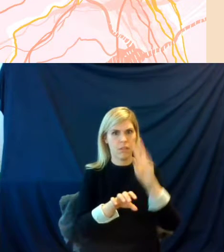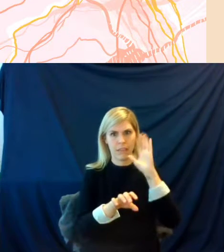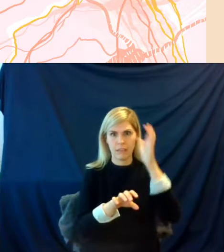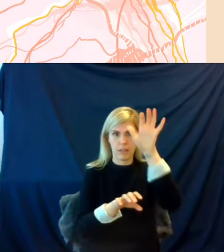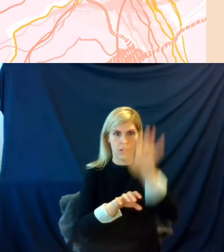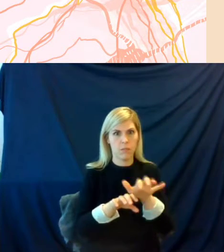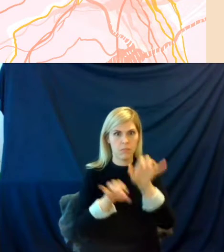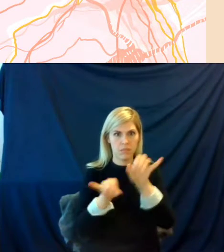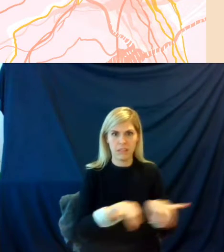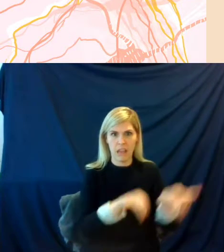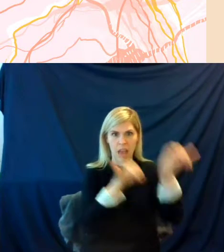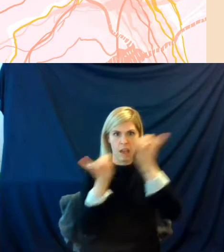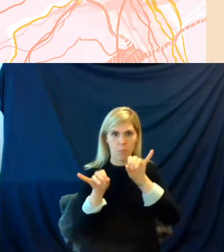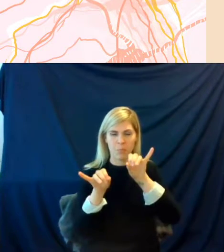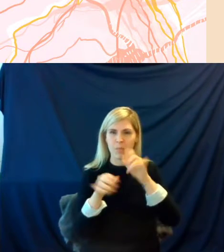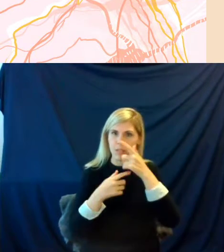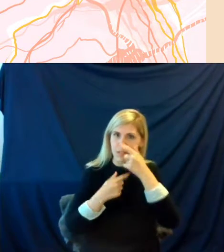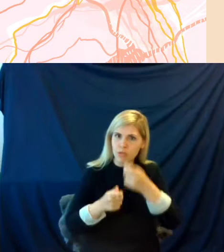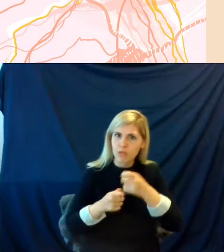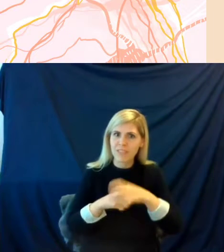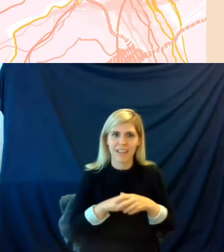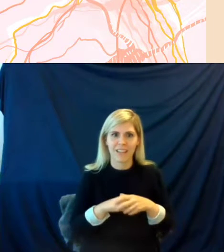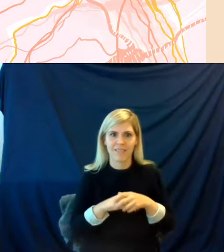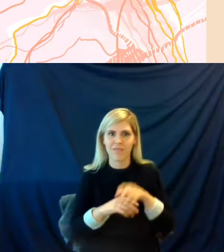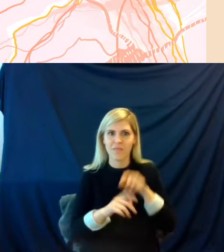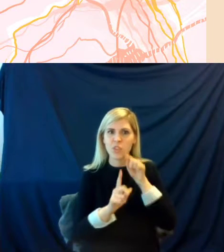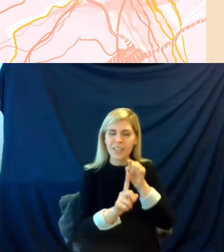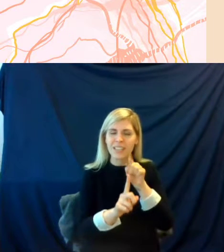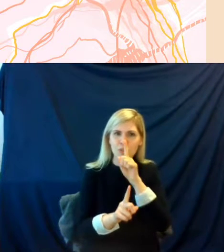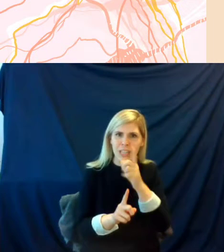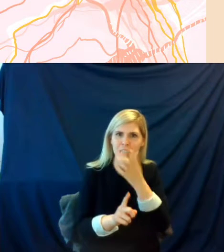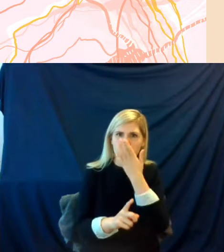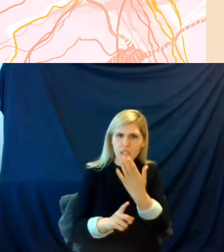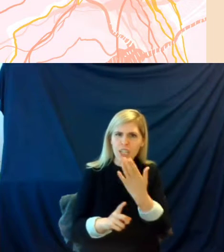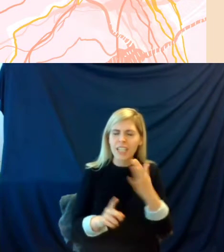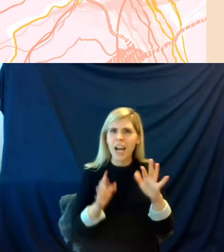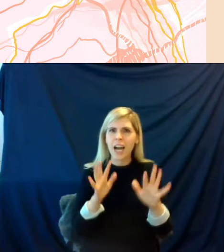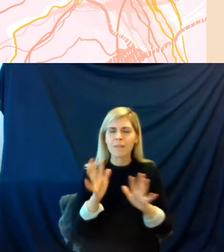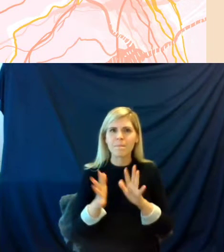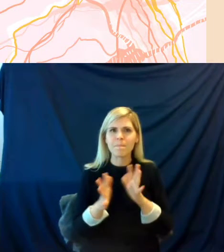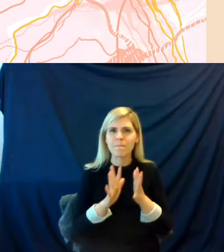so that's where this becomes a very good